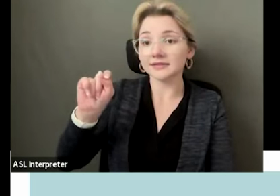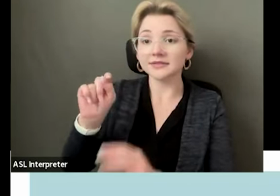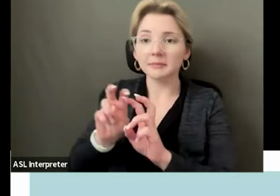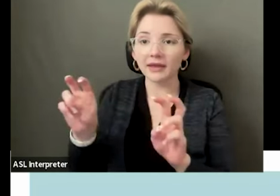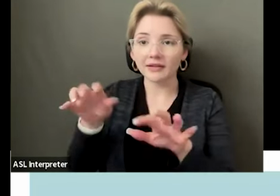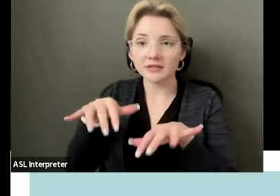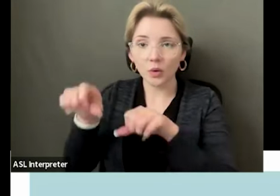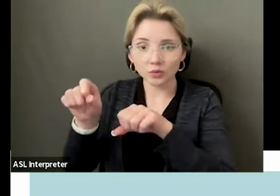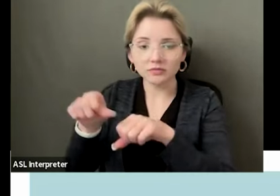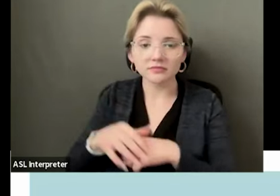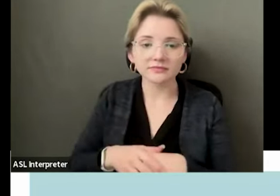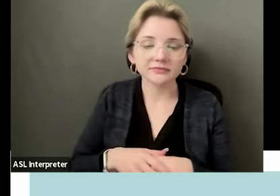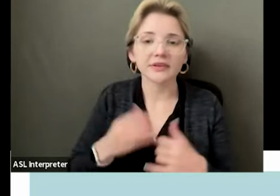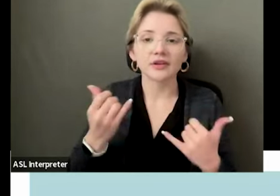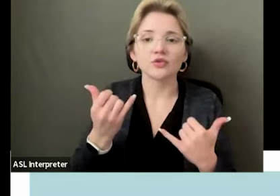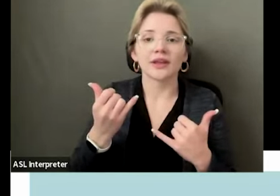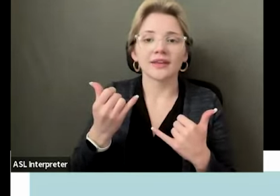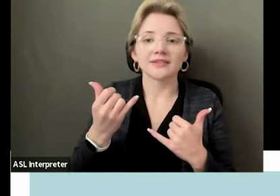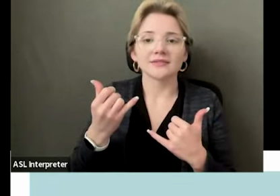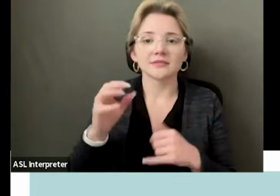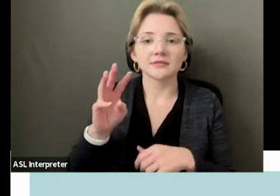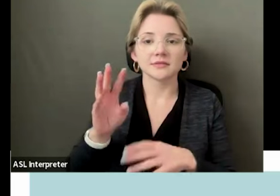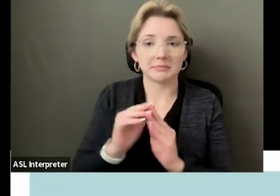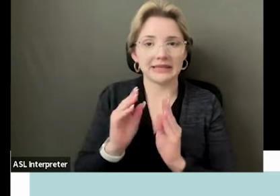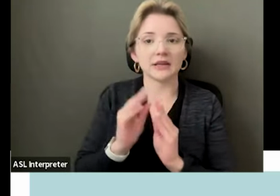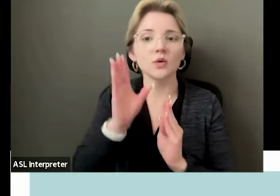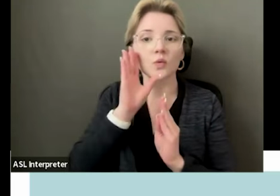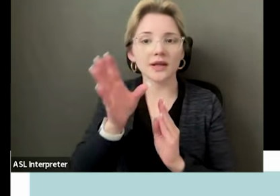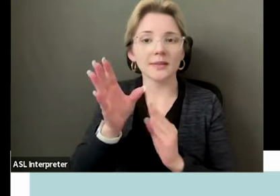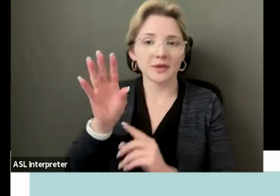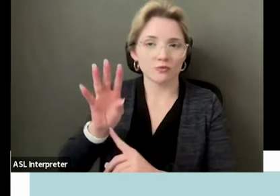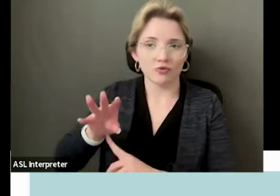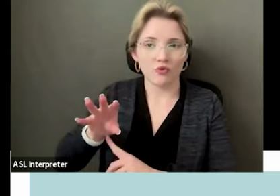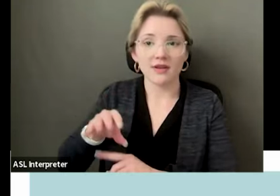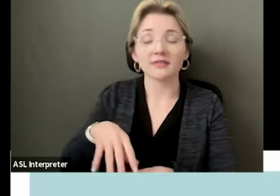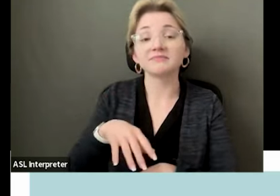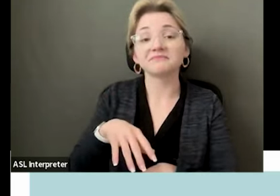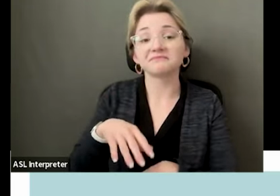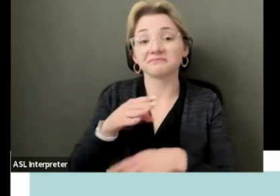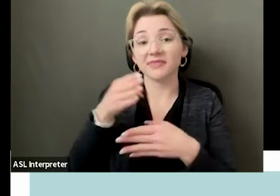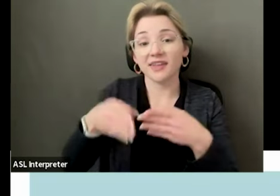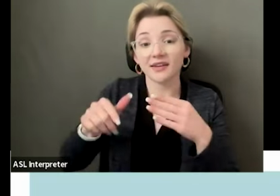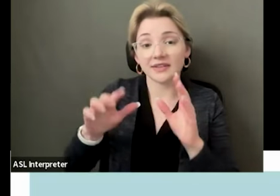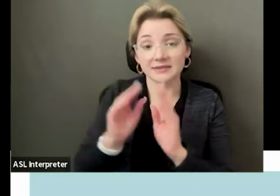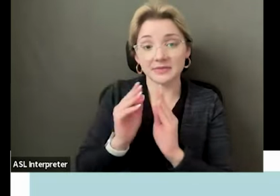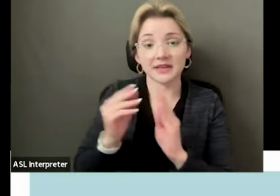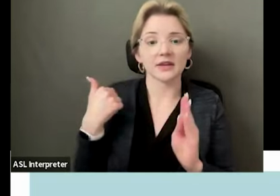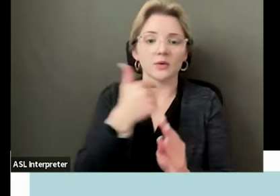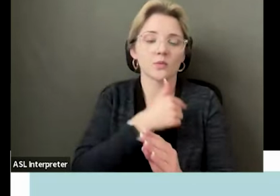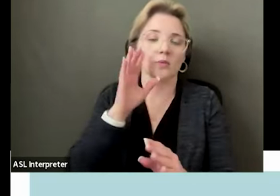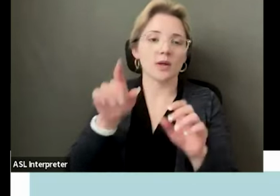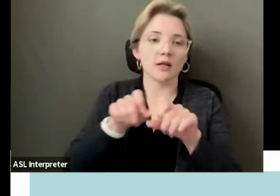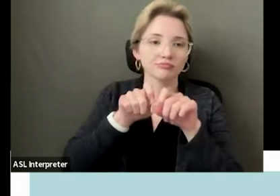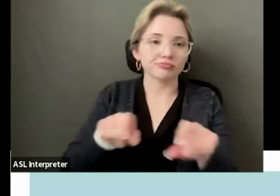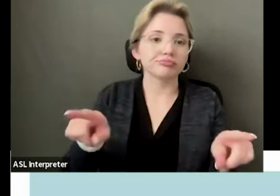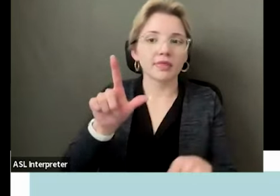I'd like to let folks know that today's webinar is being recorded. Once finalized, a link to the recording will be shared. A copy of the slide deck will